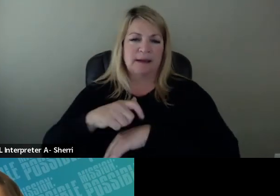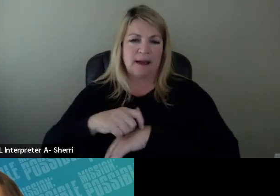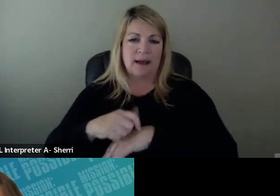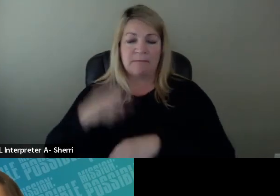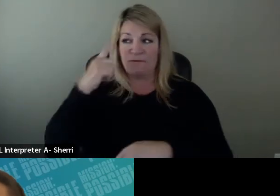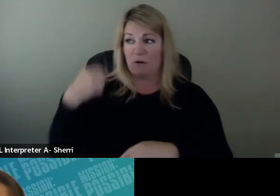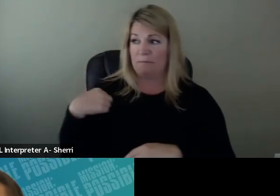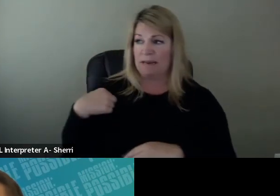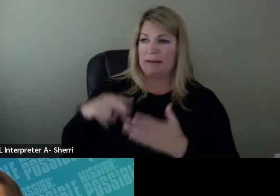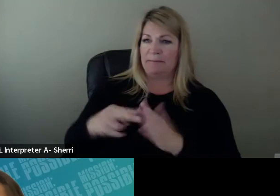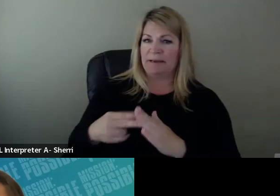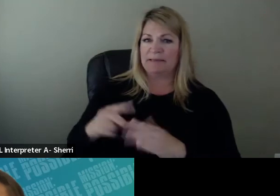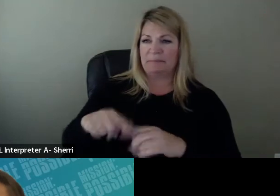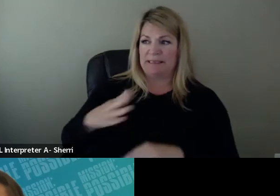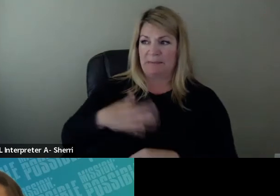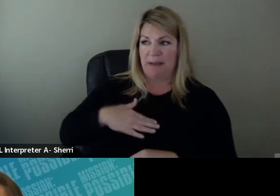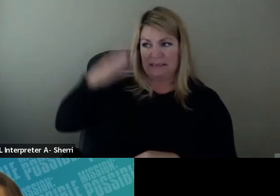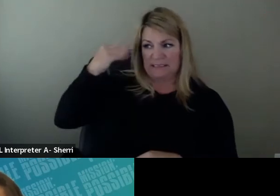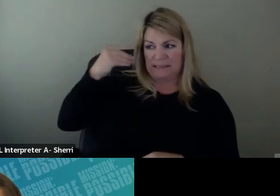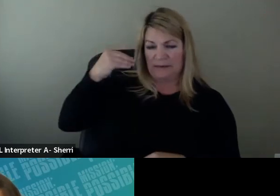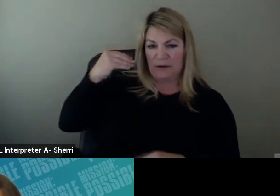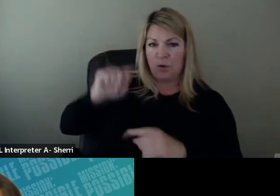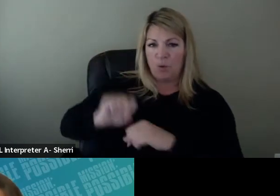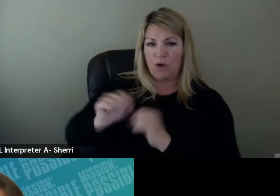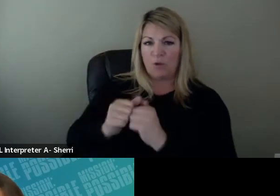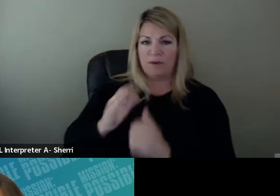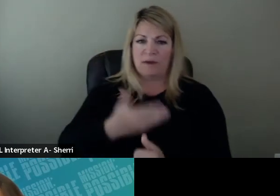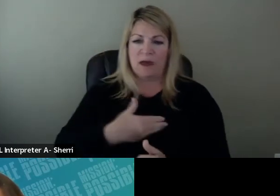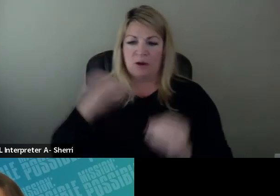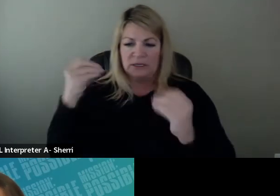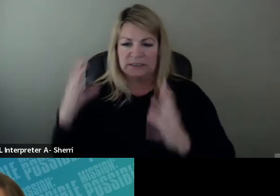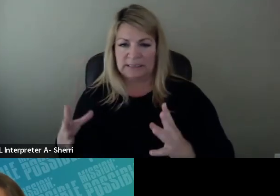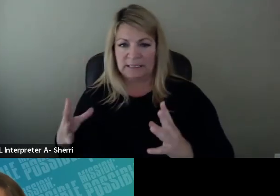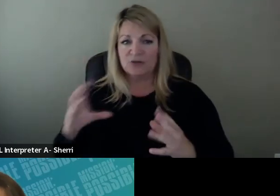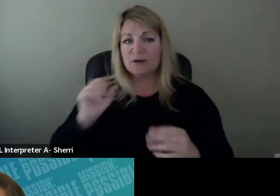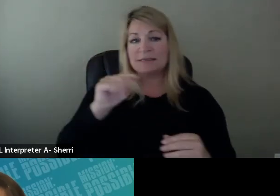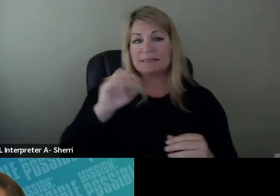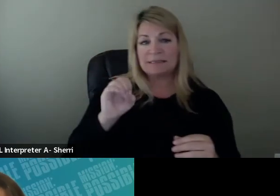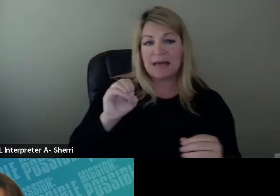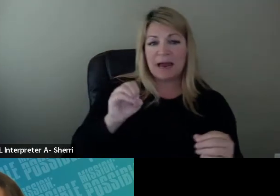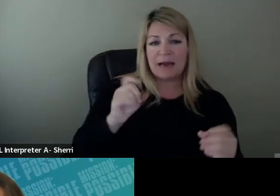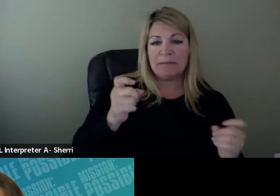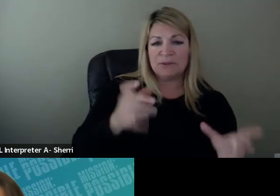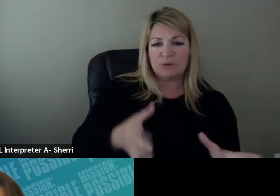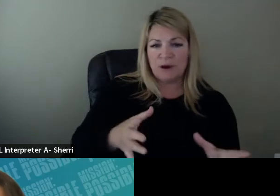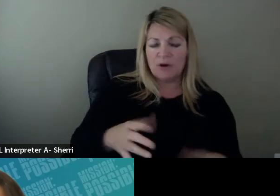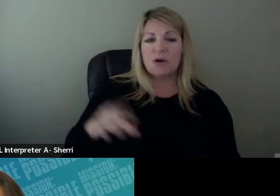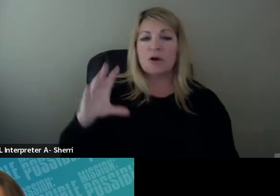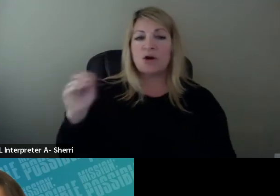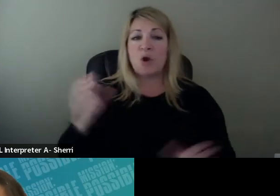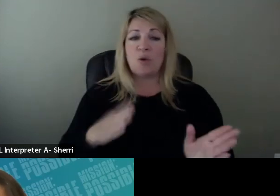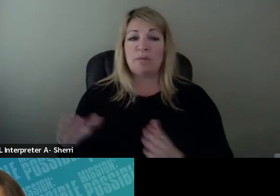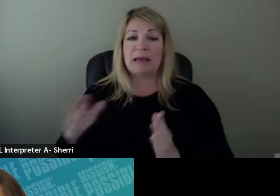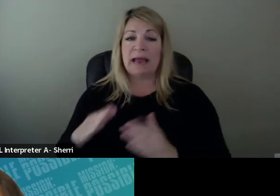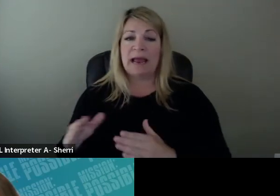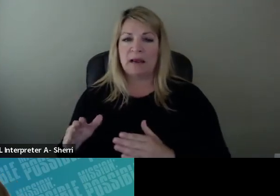on my experience working with our teachers and our site administrators, co-planning is both the